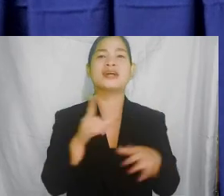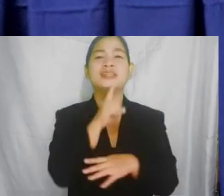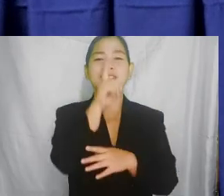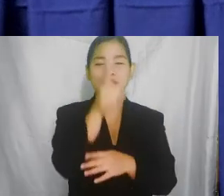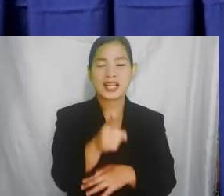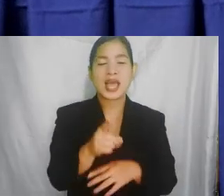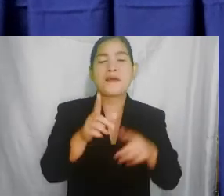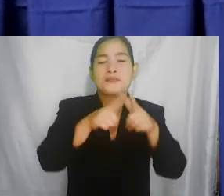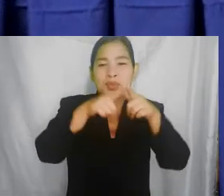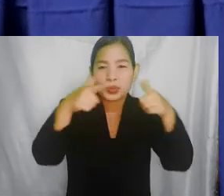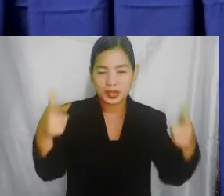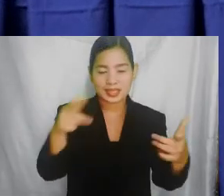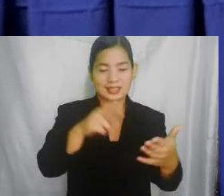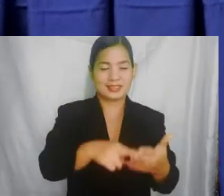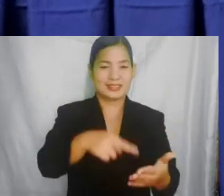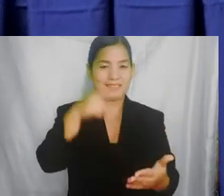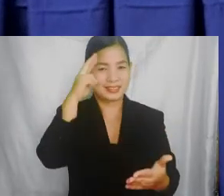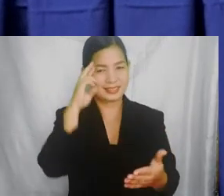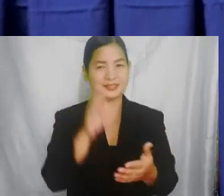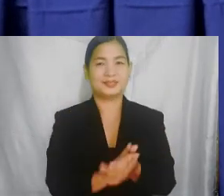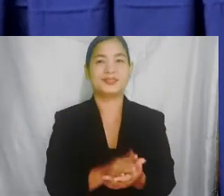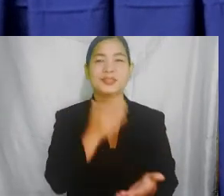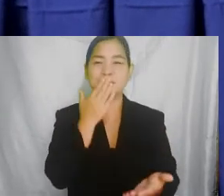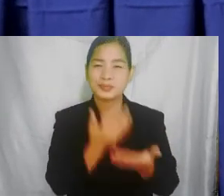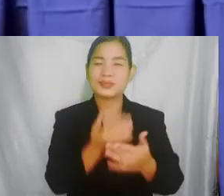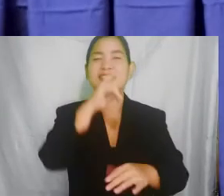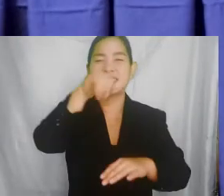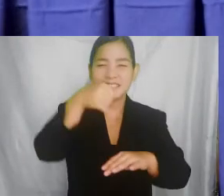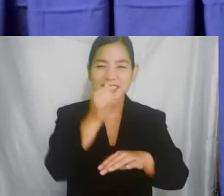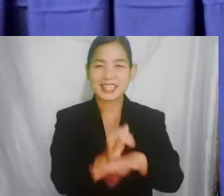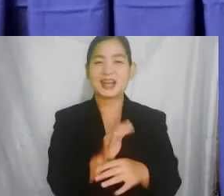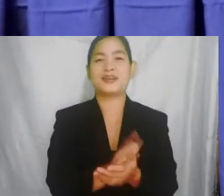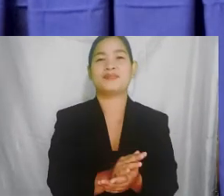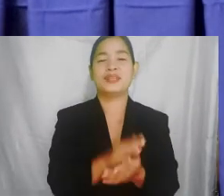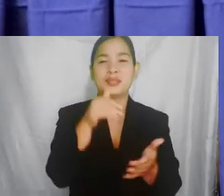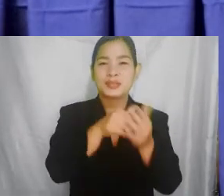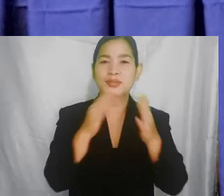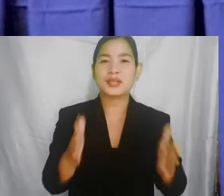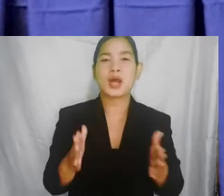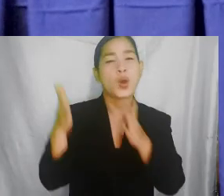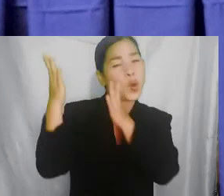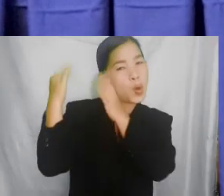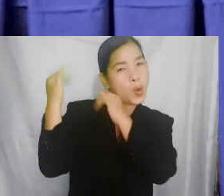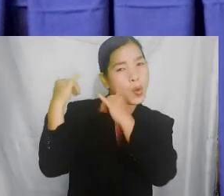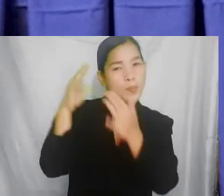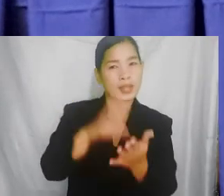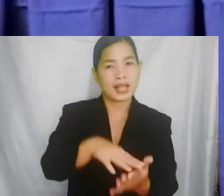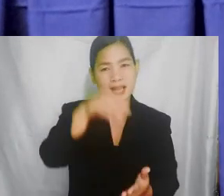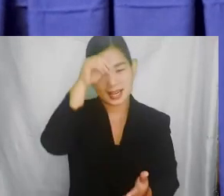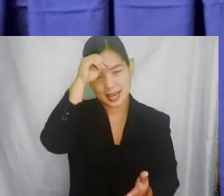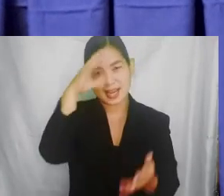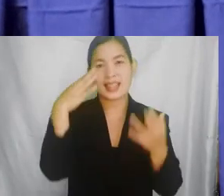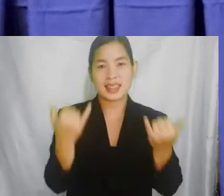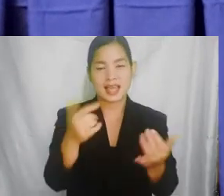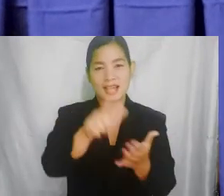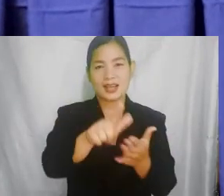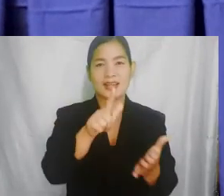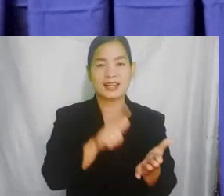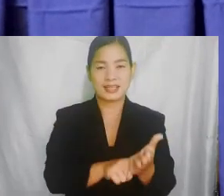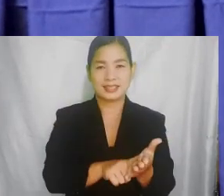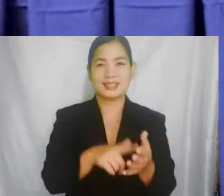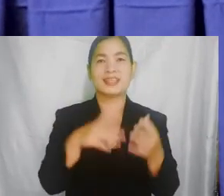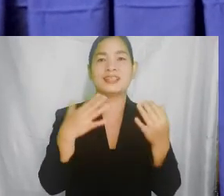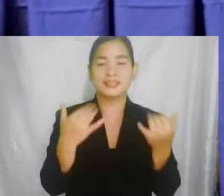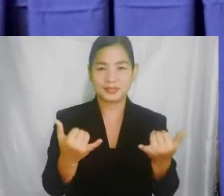Wow! Surely that is a great reflection. Good job, dear students. I hope you have learned an